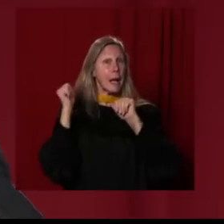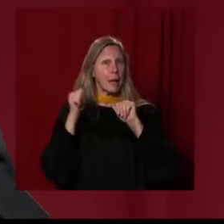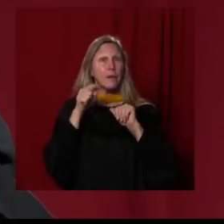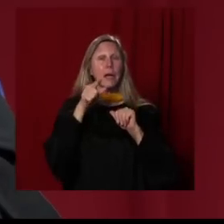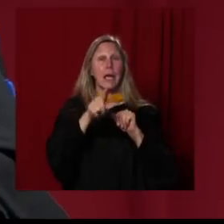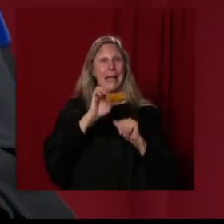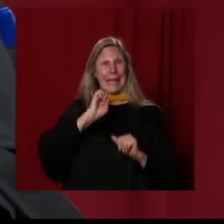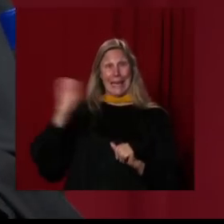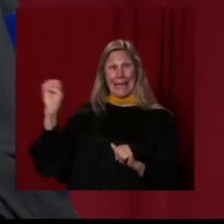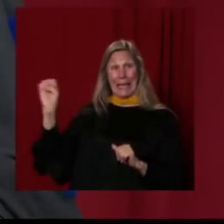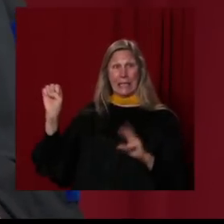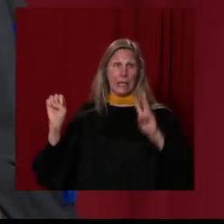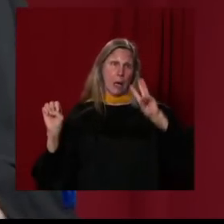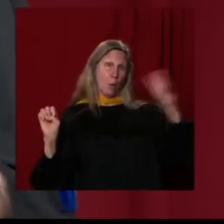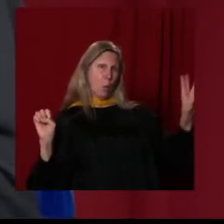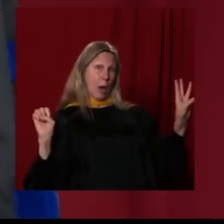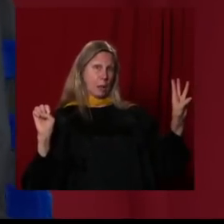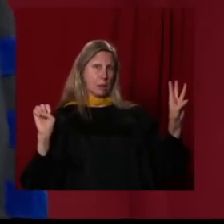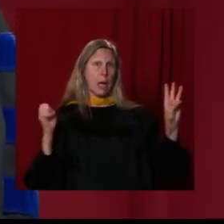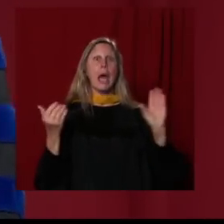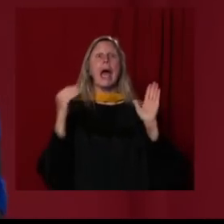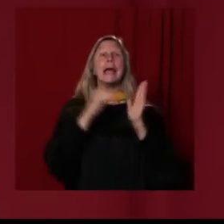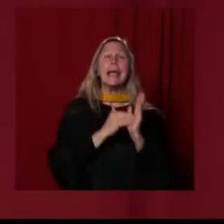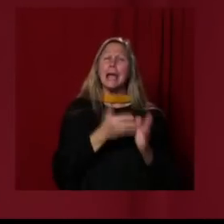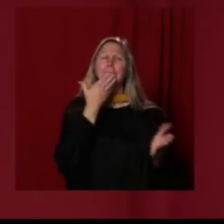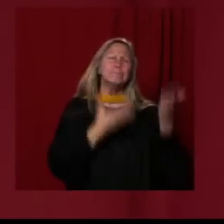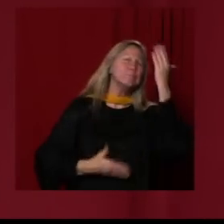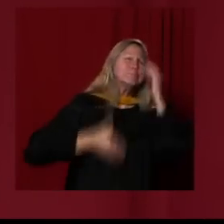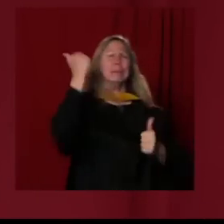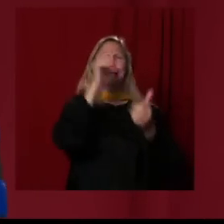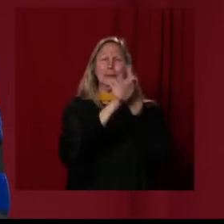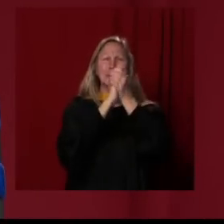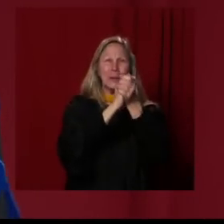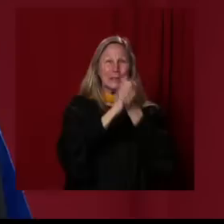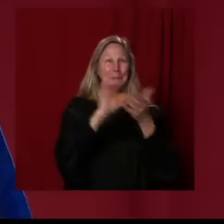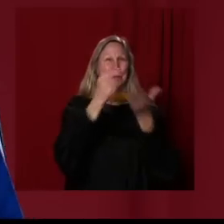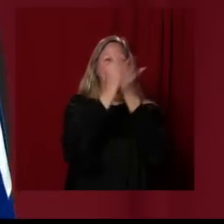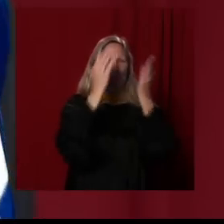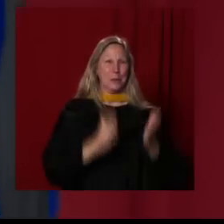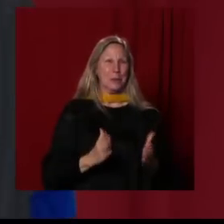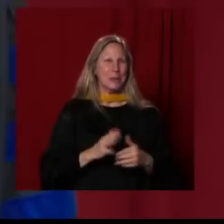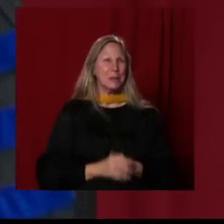through the east and west doors. Again, heartiest congratulations, graduates.